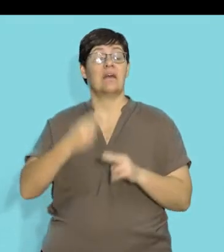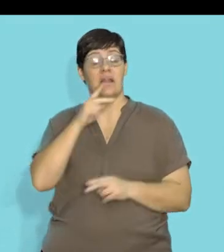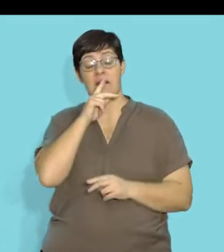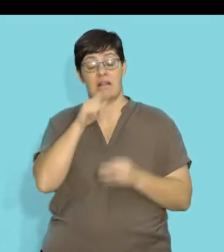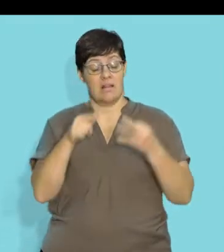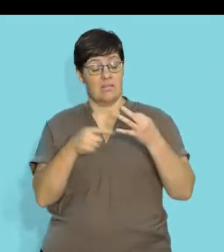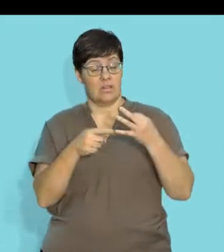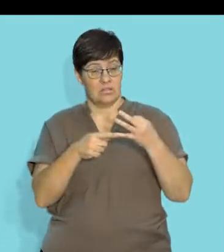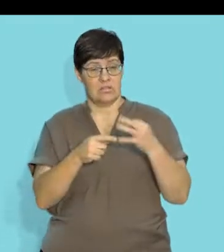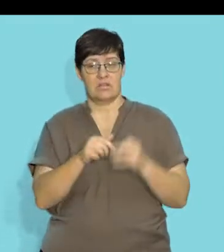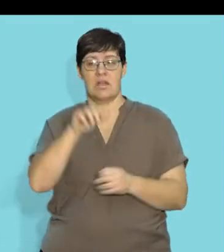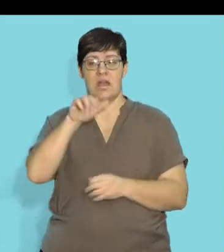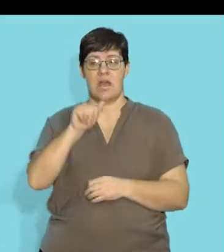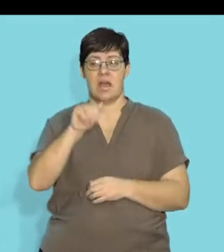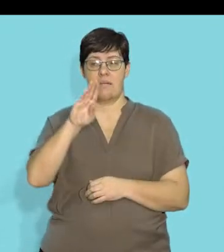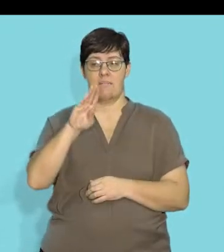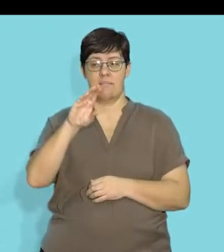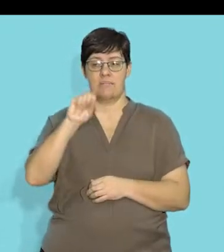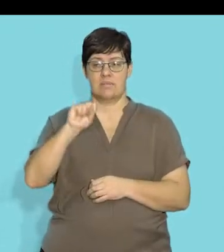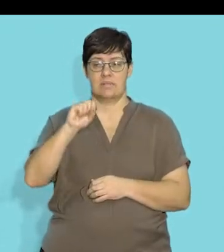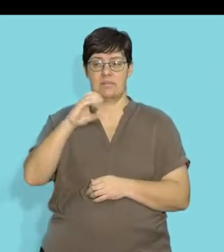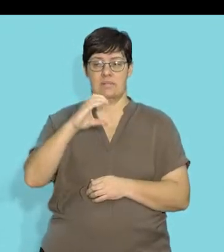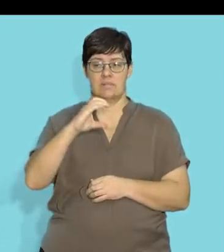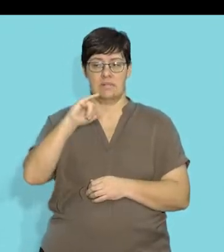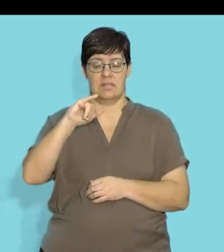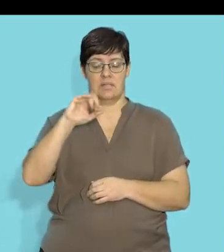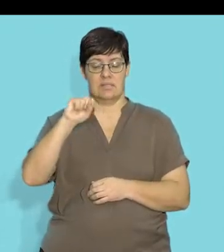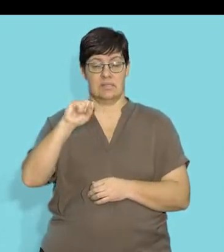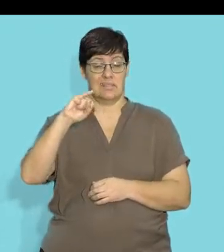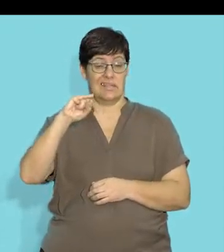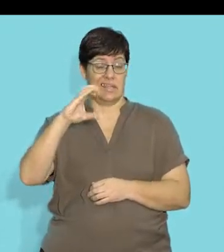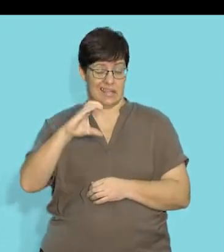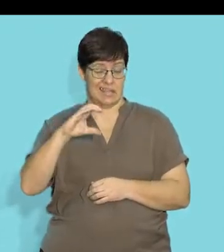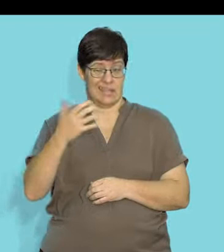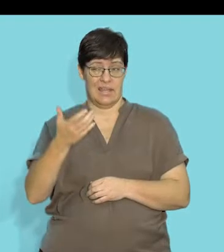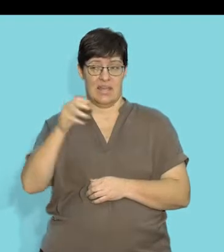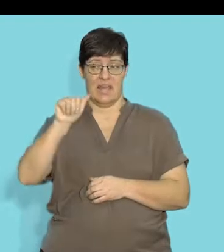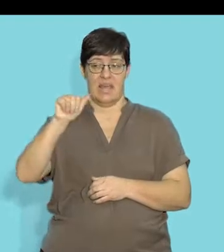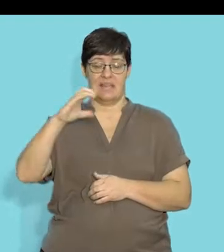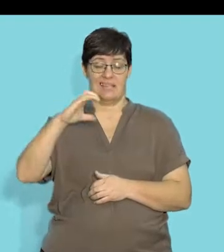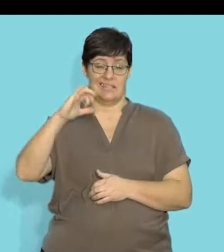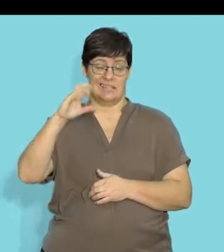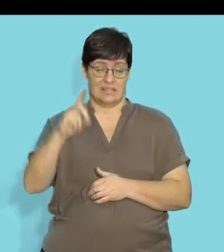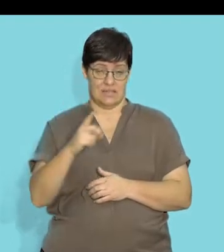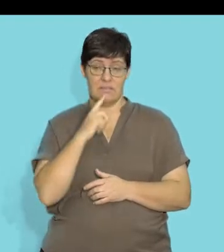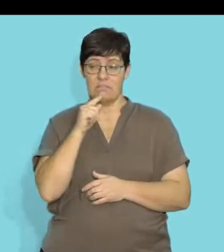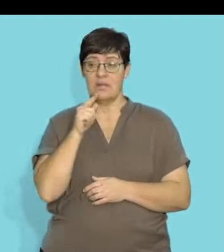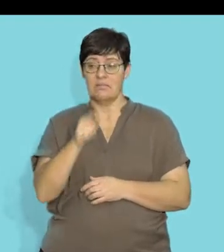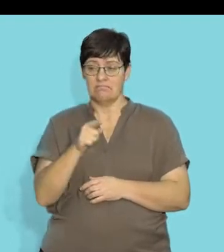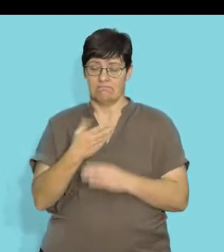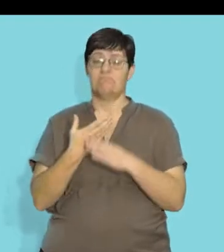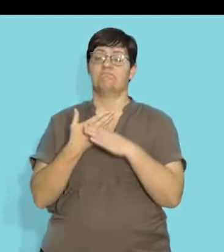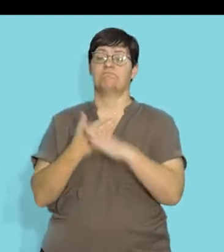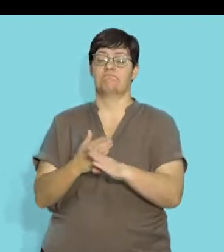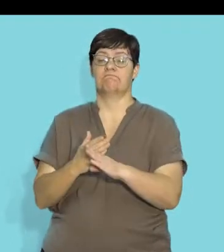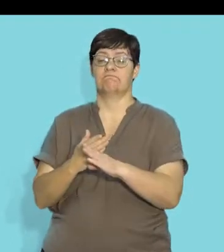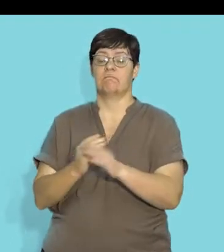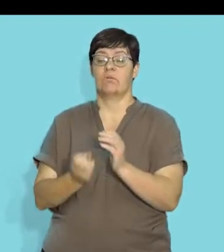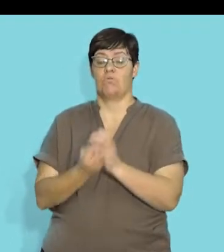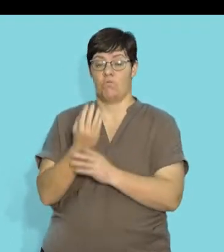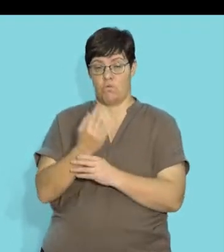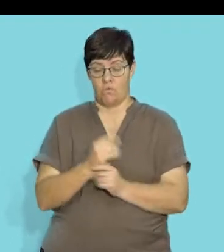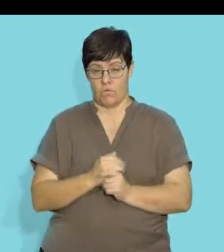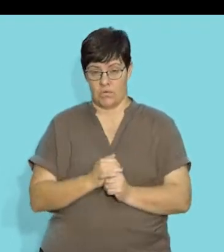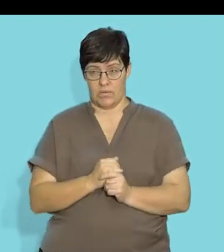in this segment is abscisic acid. And abscisic acid basically is an inhibitor of growth, and this counteracts the function